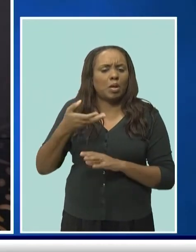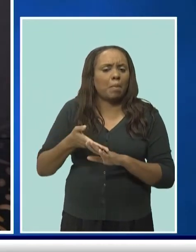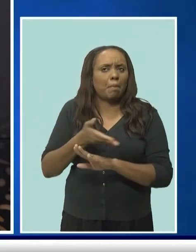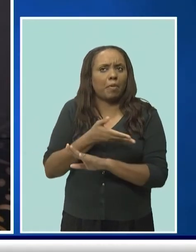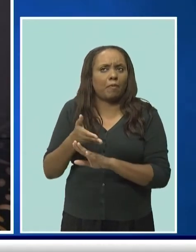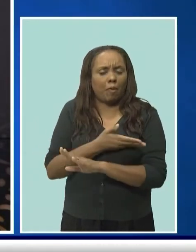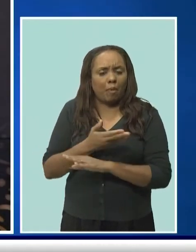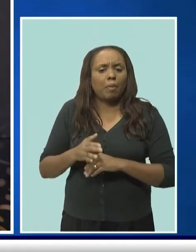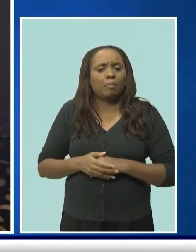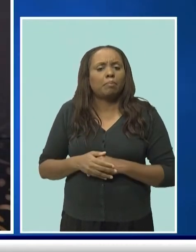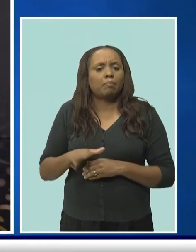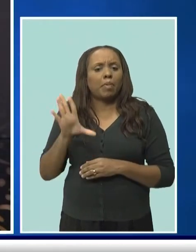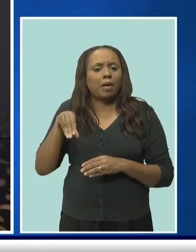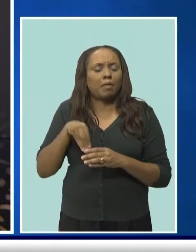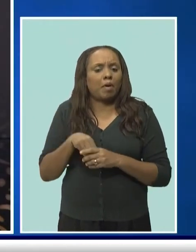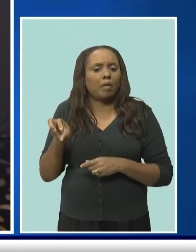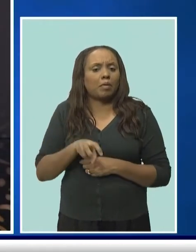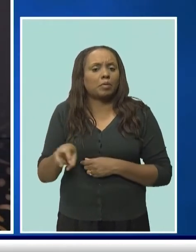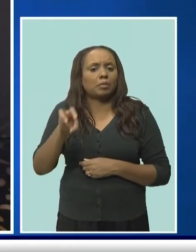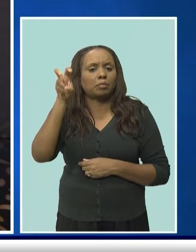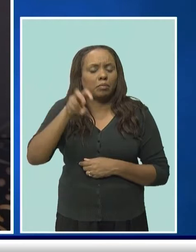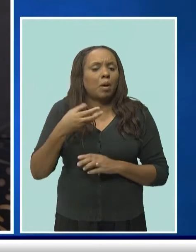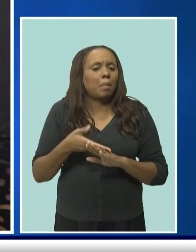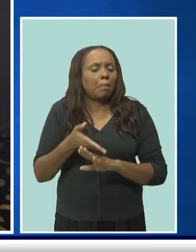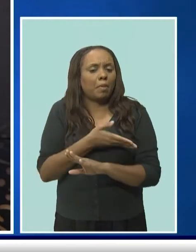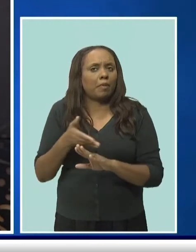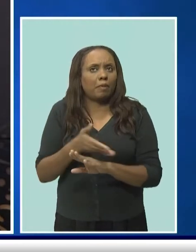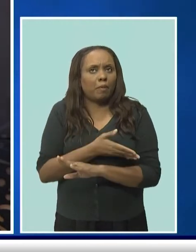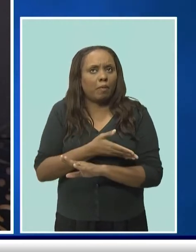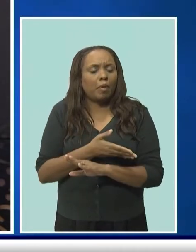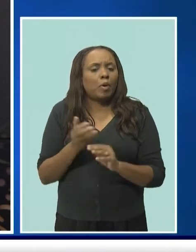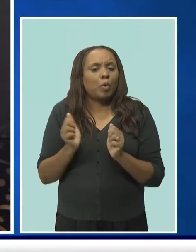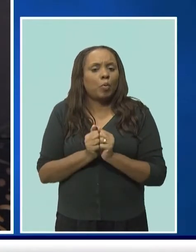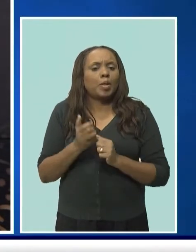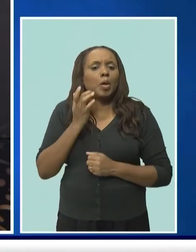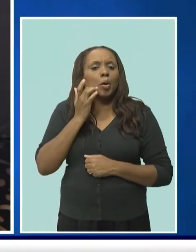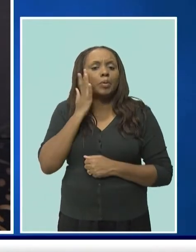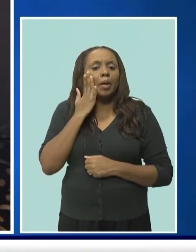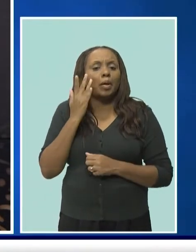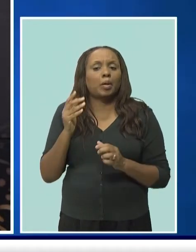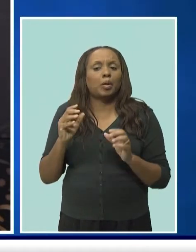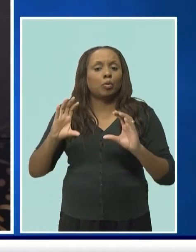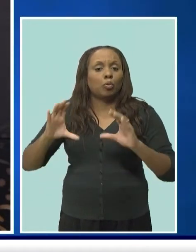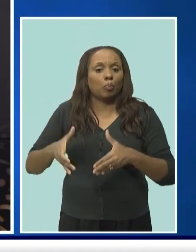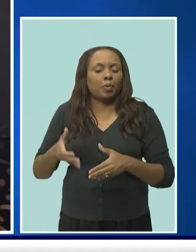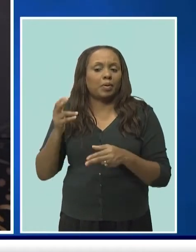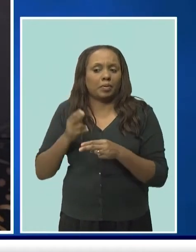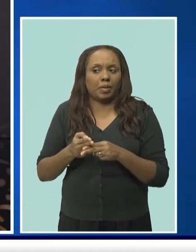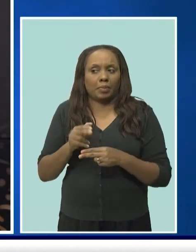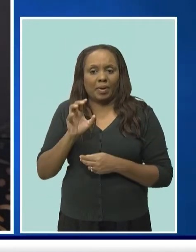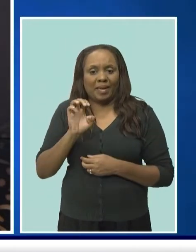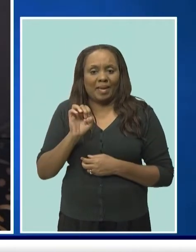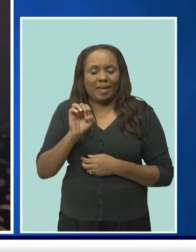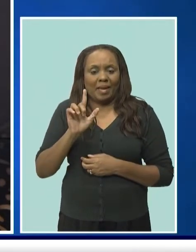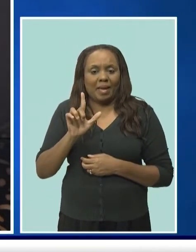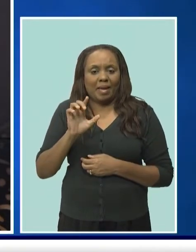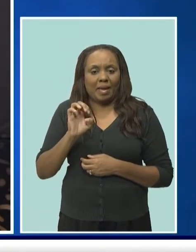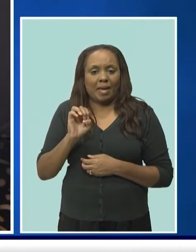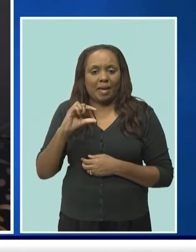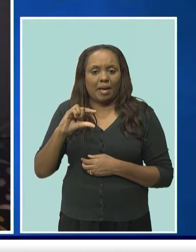at the center of leadership of the Elegant Hotel Group, which, as you know, was the largest block of hotel rooms in the